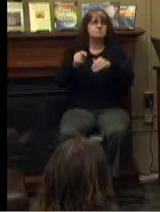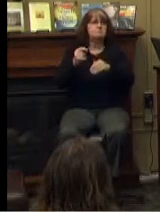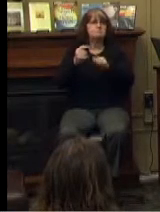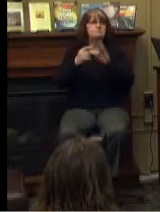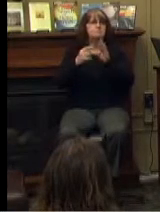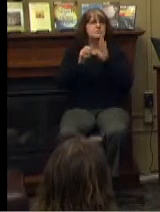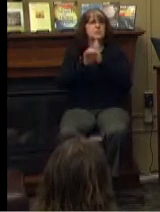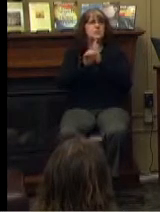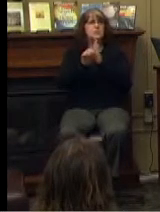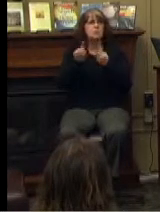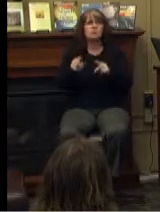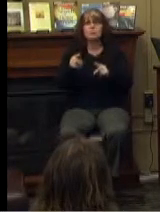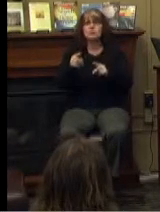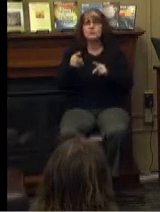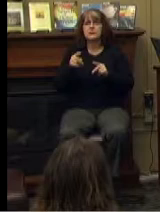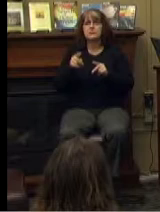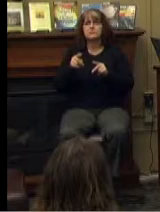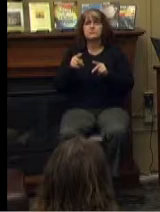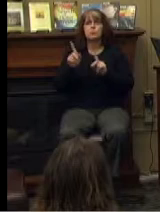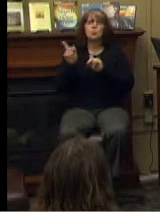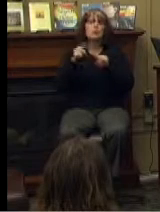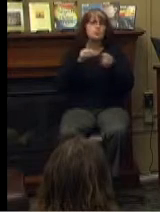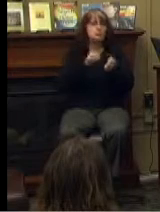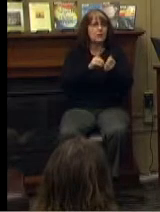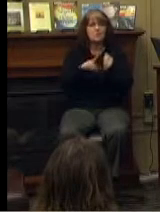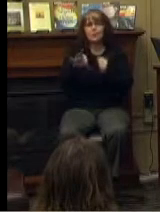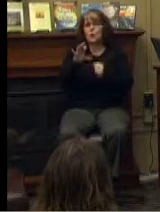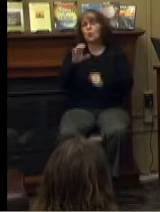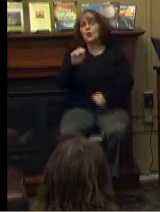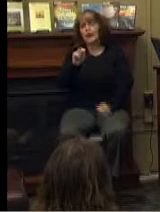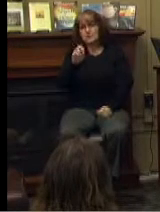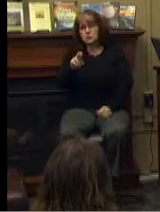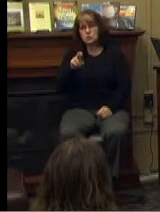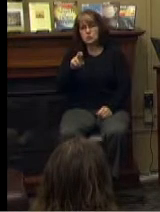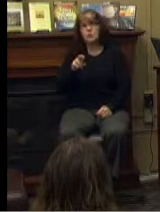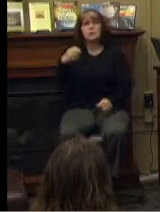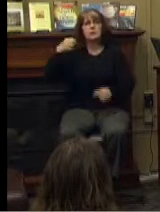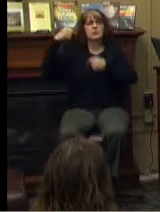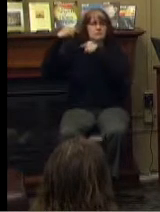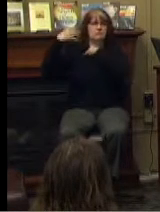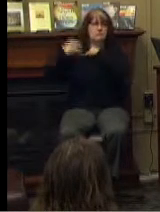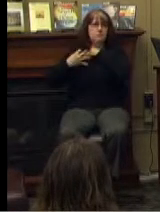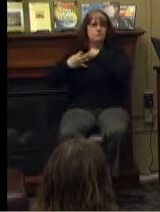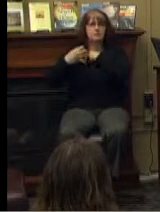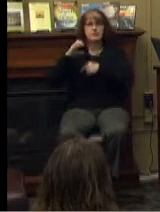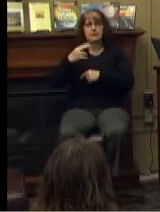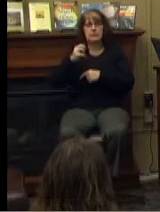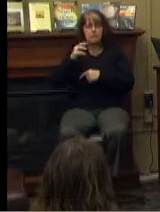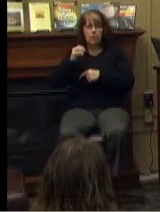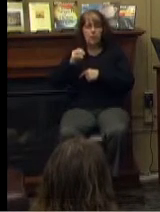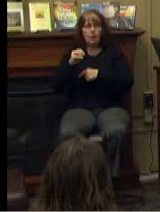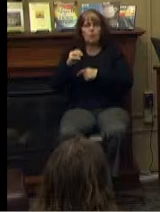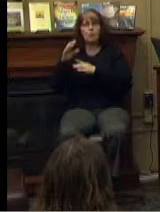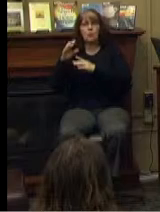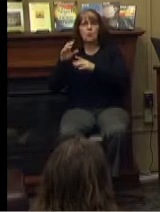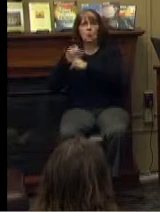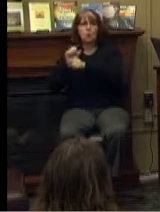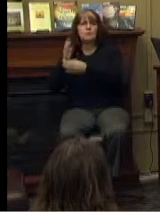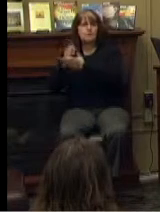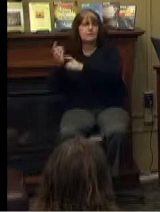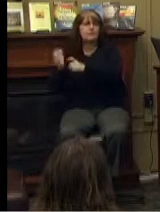who was diagnosed with cancer, went through chemotherapy, took some time off, and came back to work, and you still treat them like they have